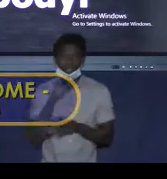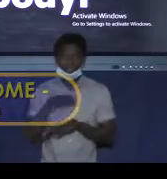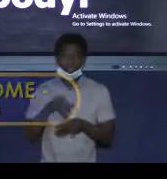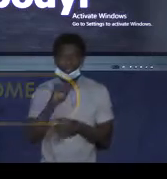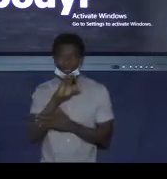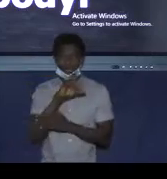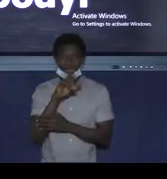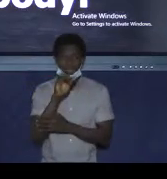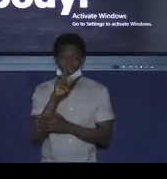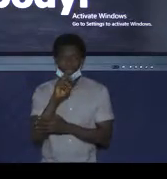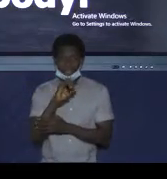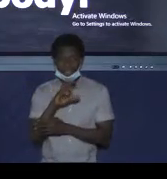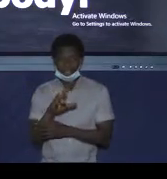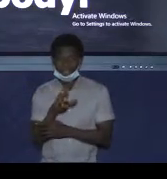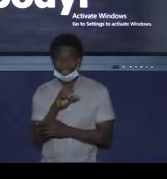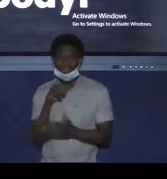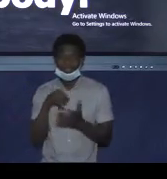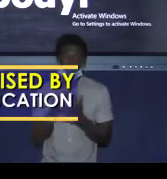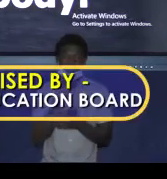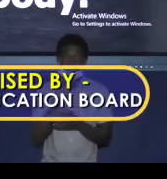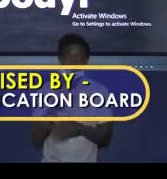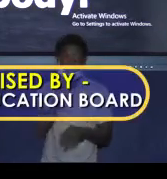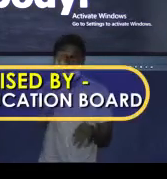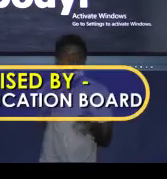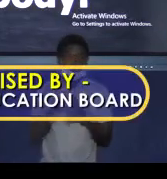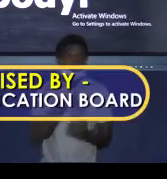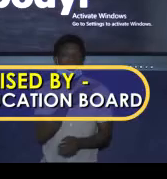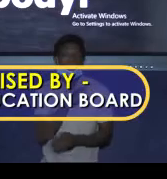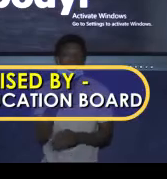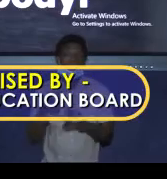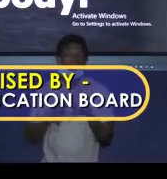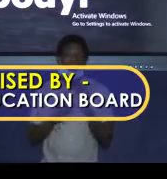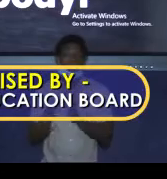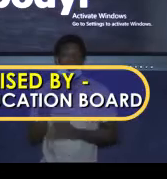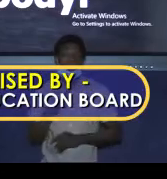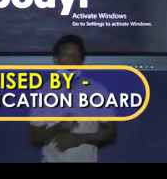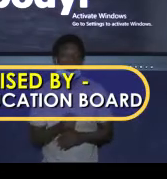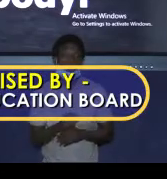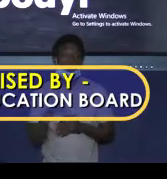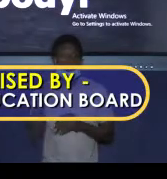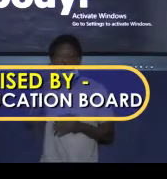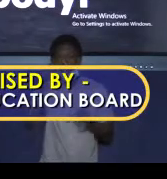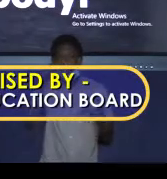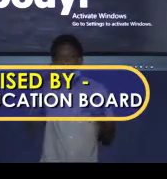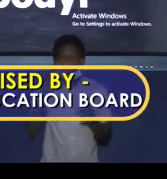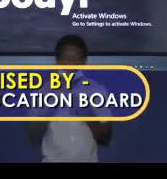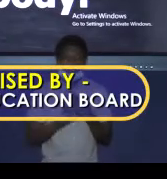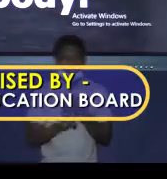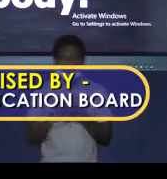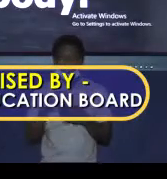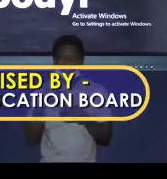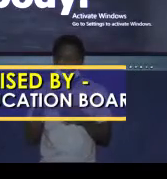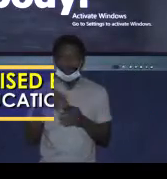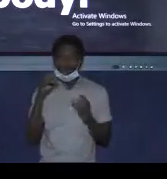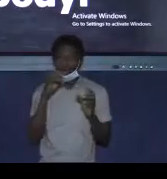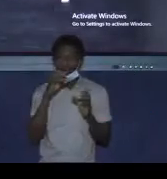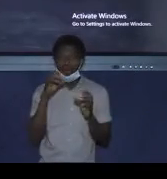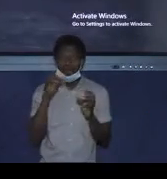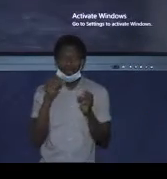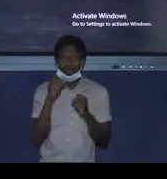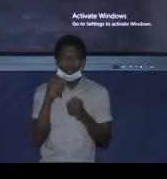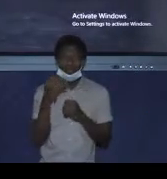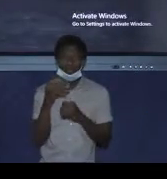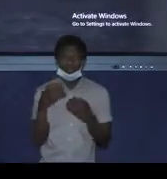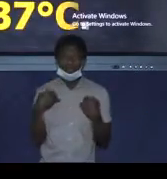called clinical thermometer. It's used in hospitals to measure the temperature of human body.